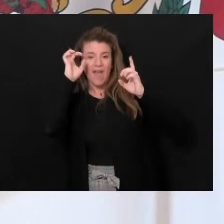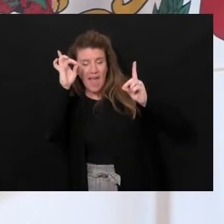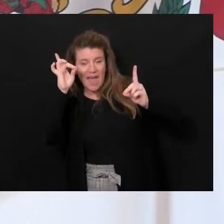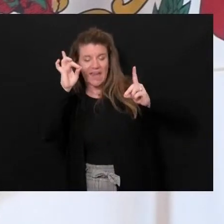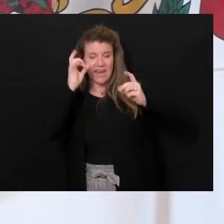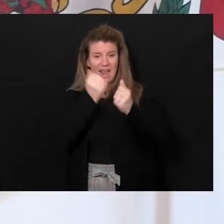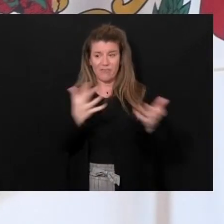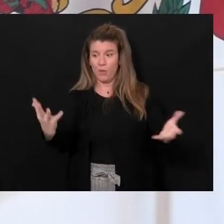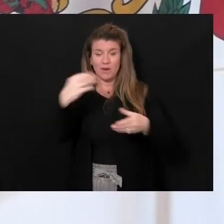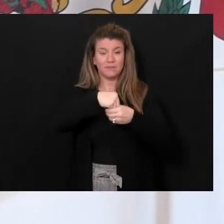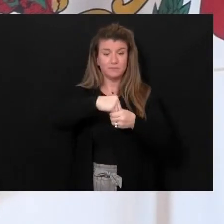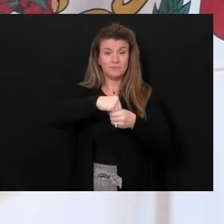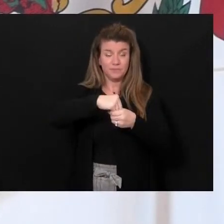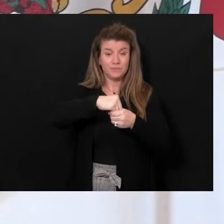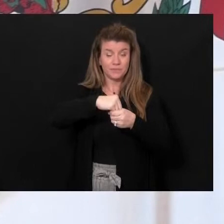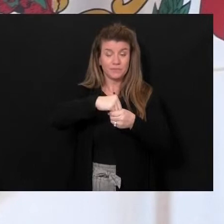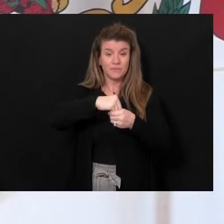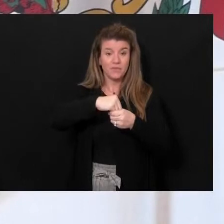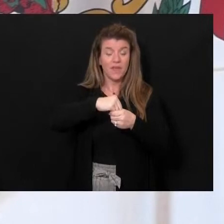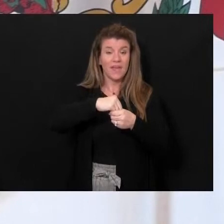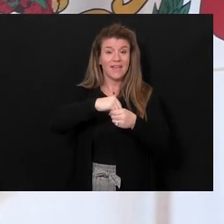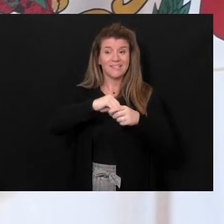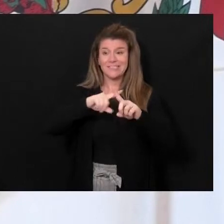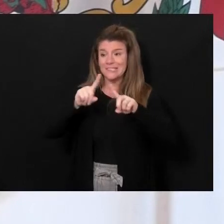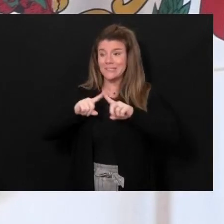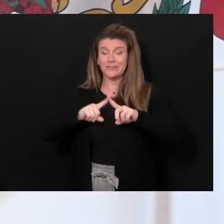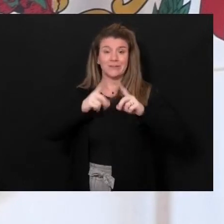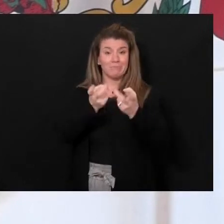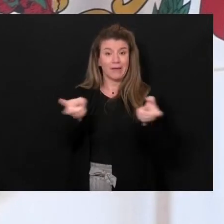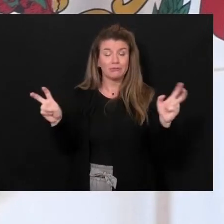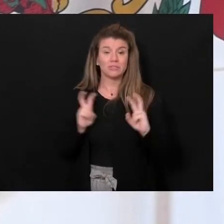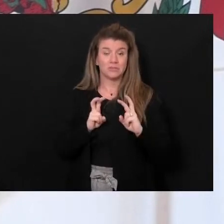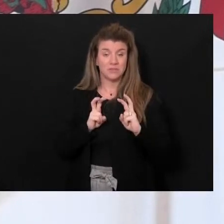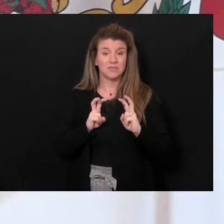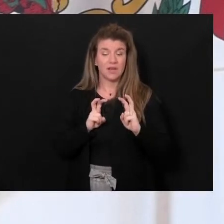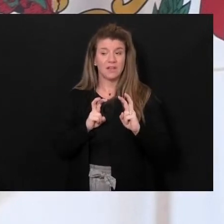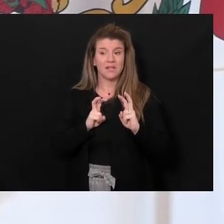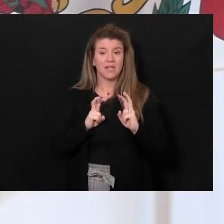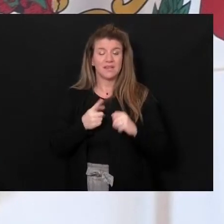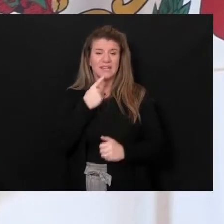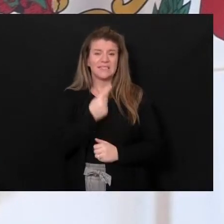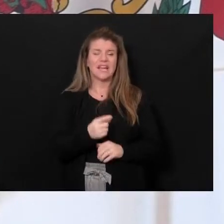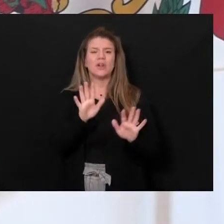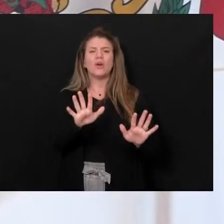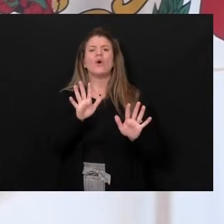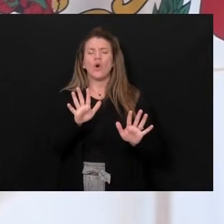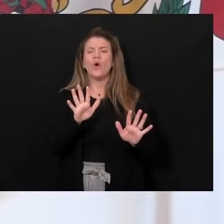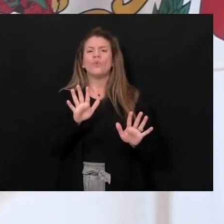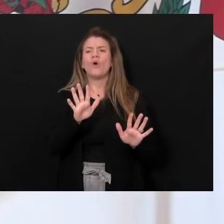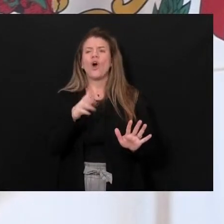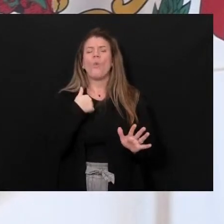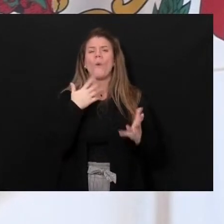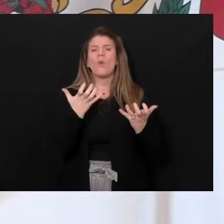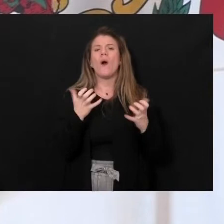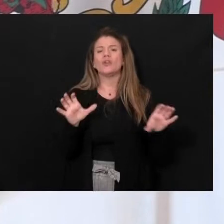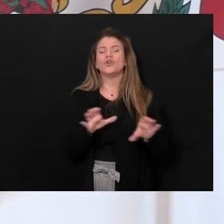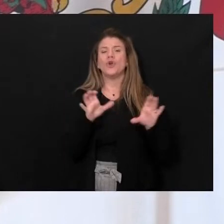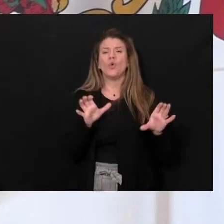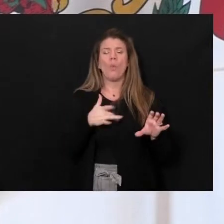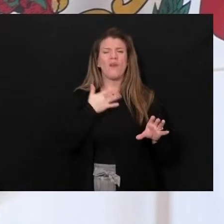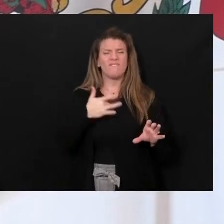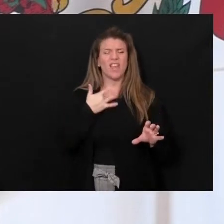everything and all the Department of Ed, you know, that said, tell you what we would want to do, what we